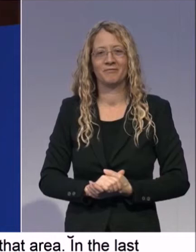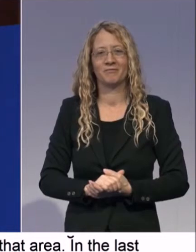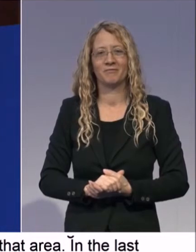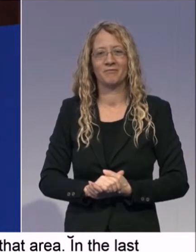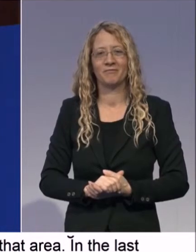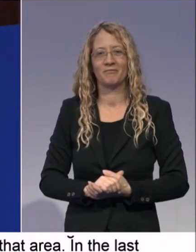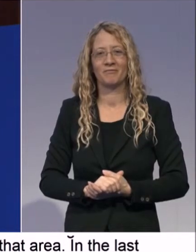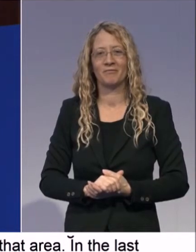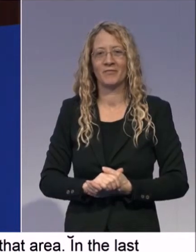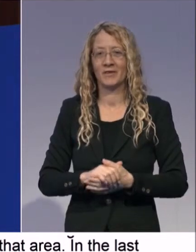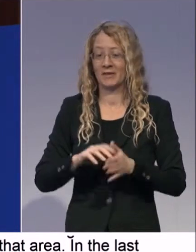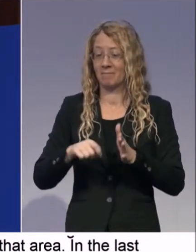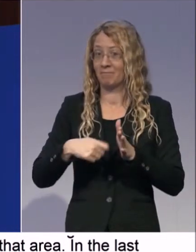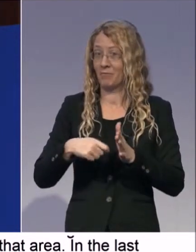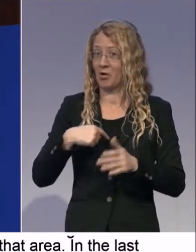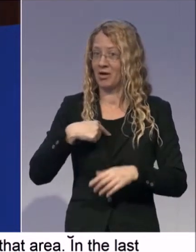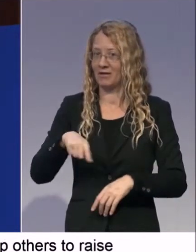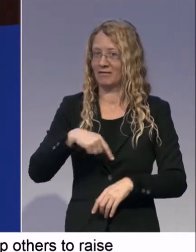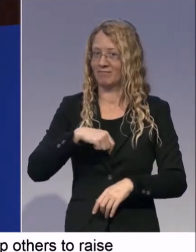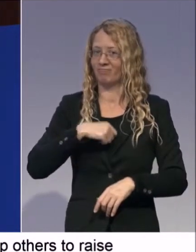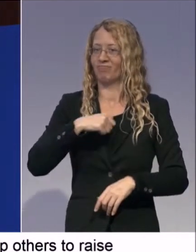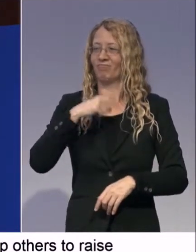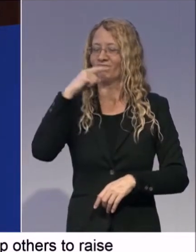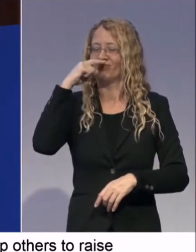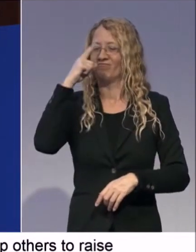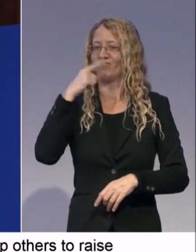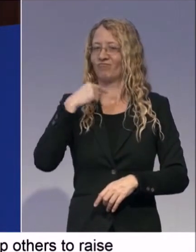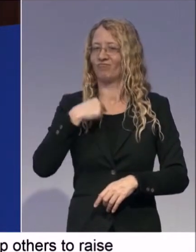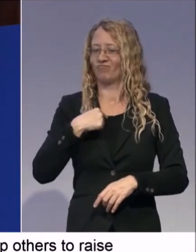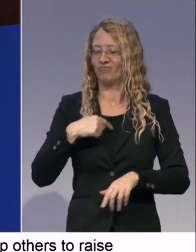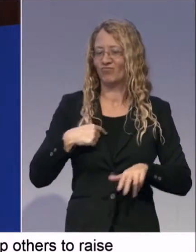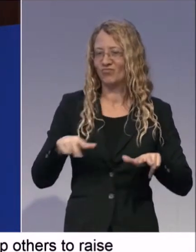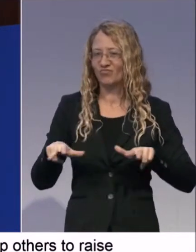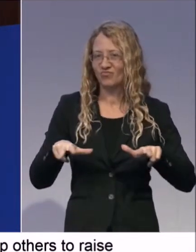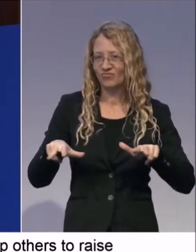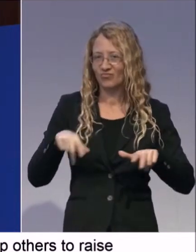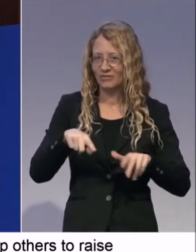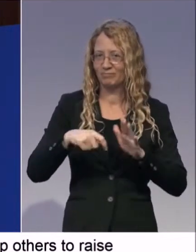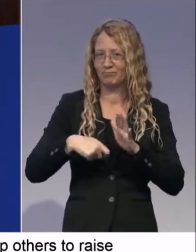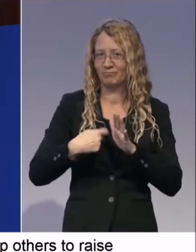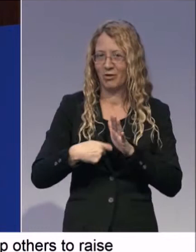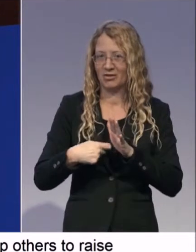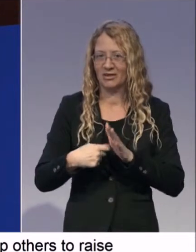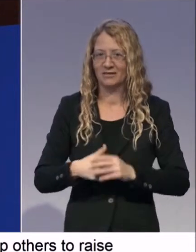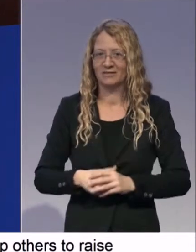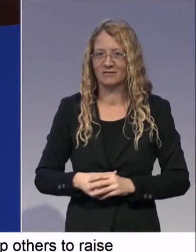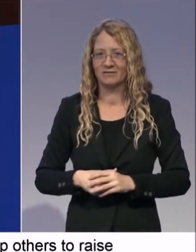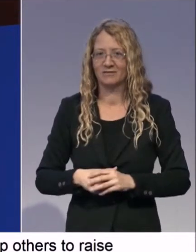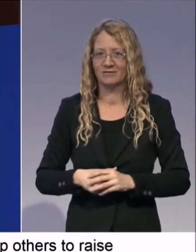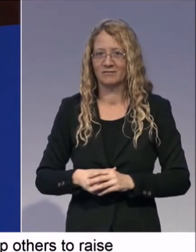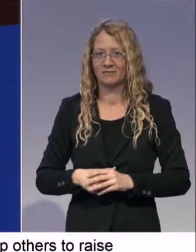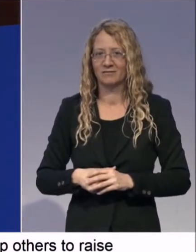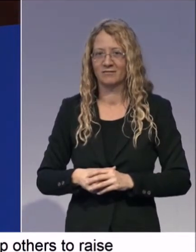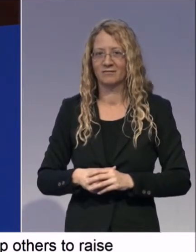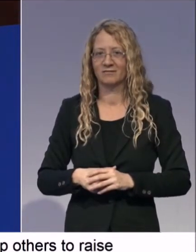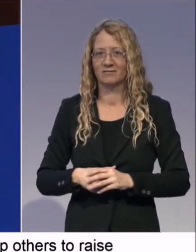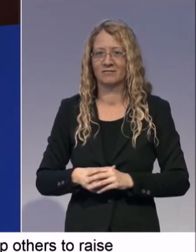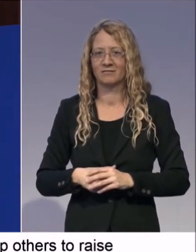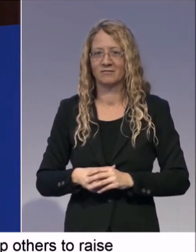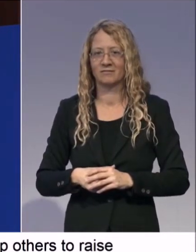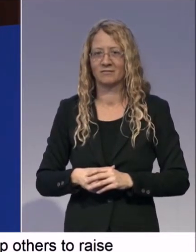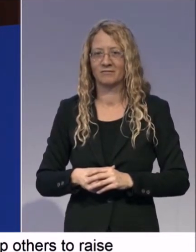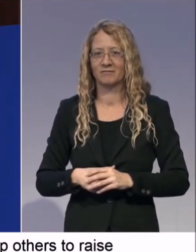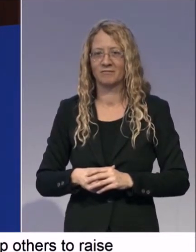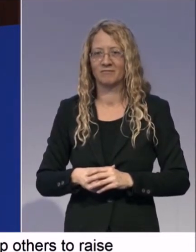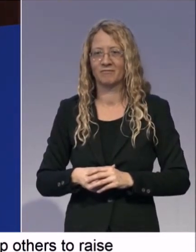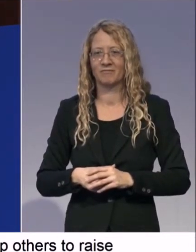to manage in Beit Issie Shapira, and we're doing it with partnership with Elvin Israel,